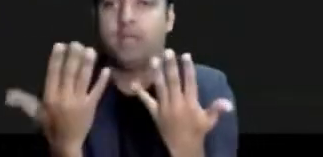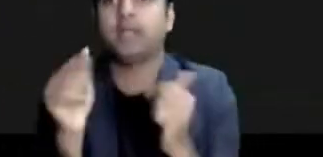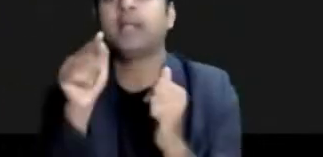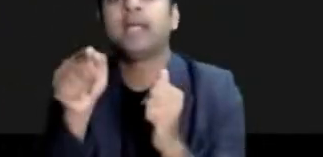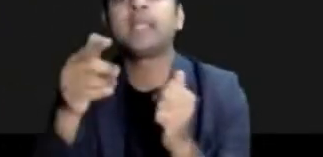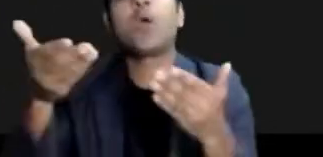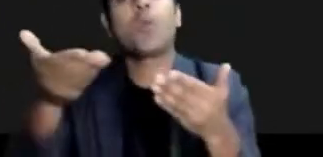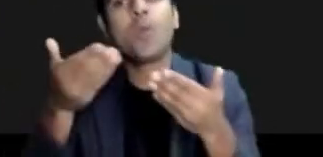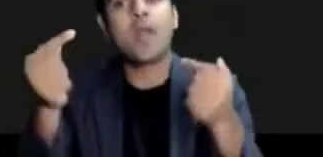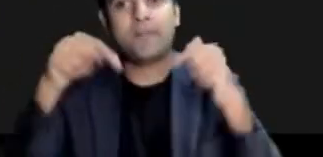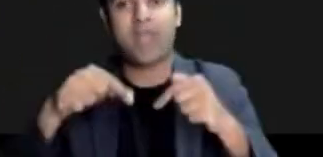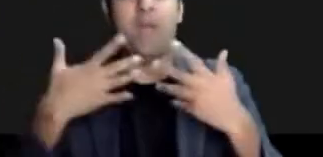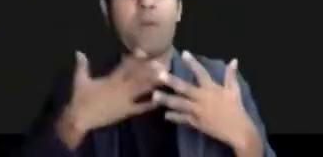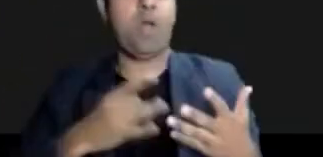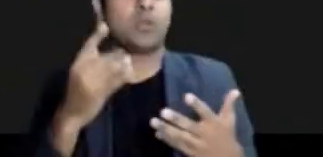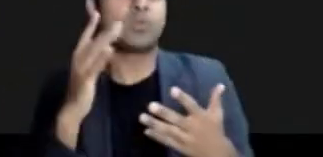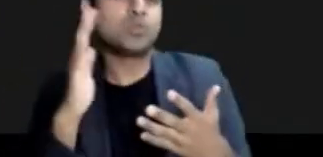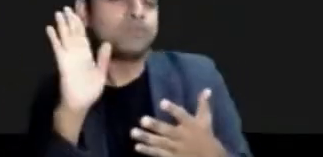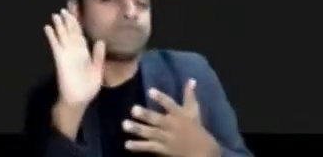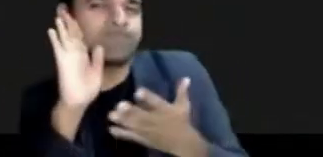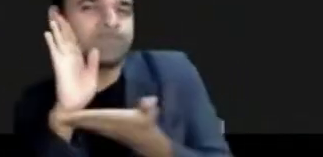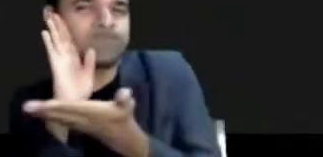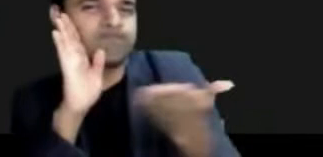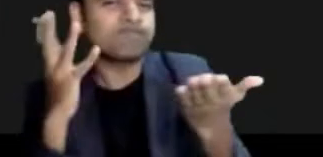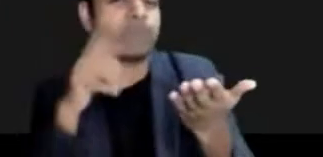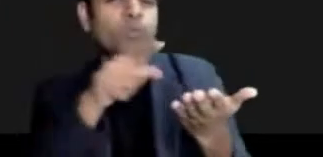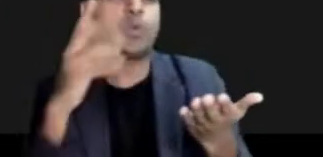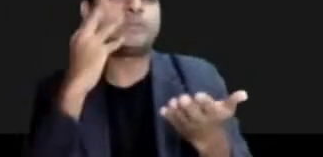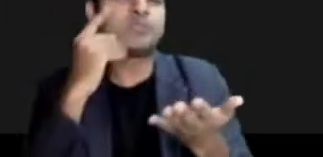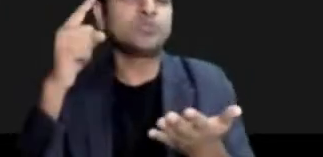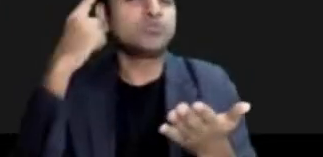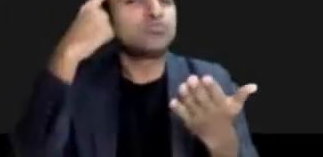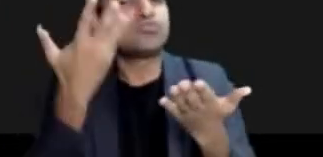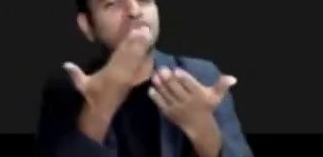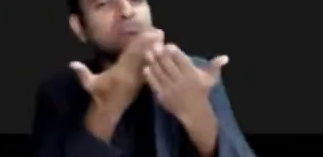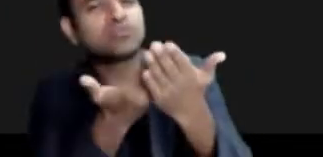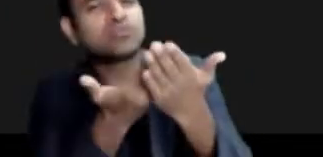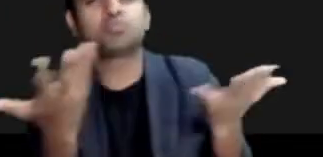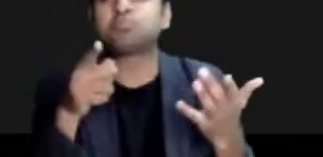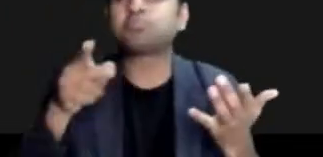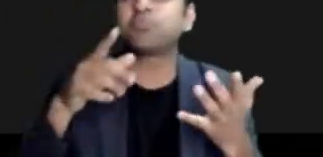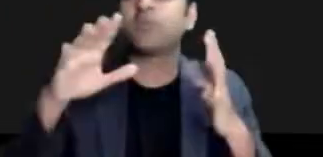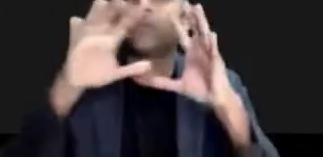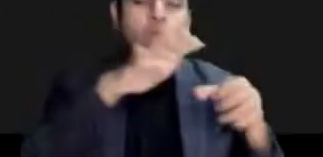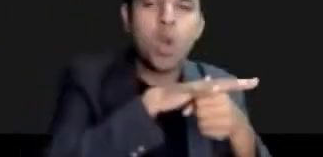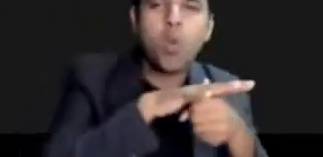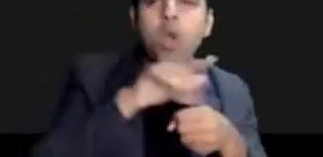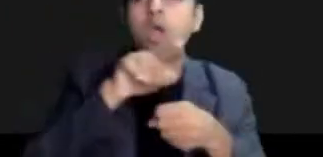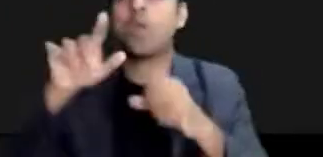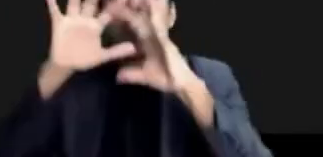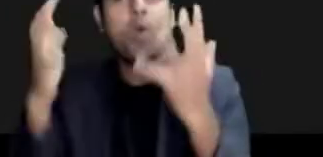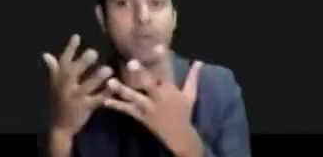It is my pleasure to join this session today. And hopefully within the next few minutes, we're